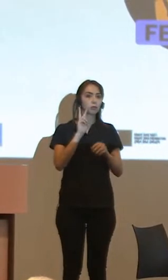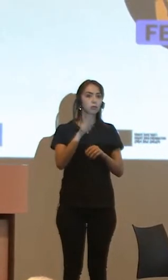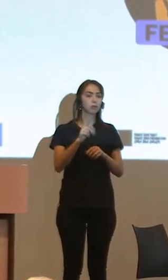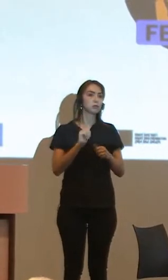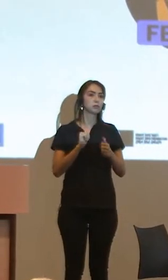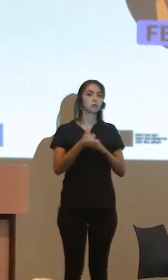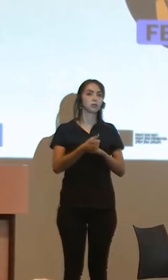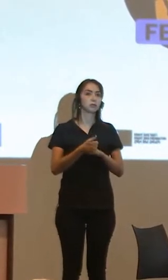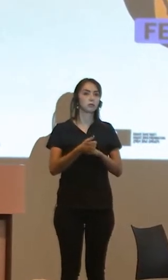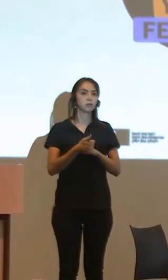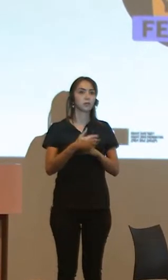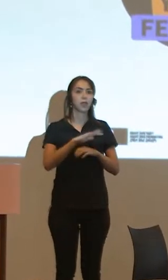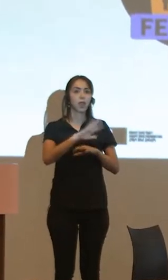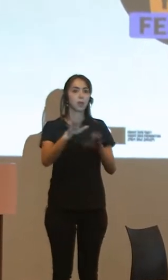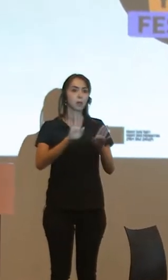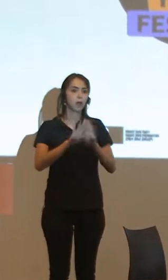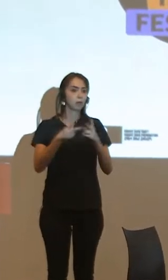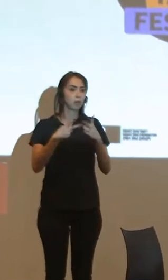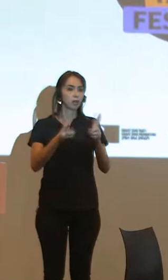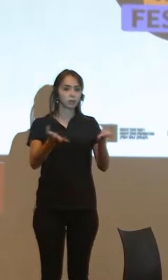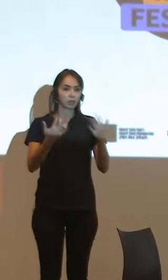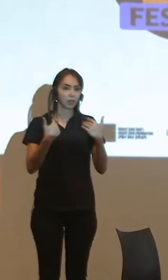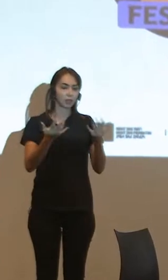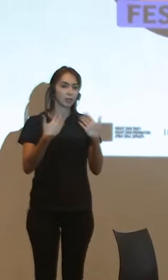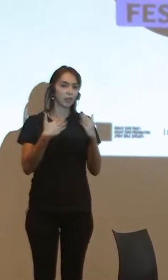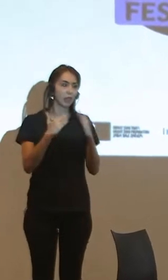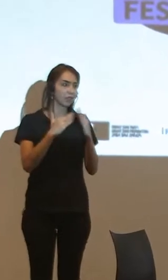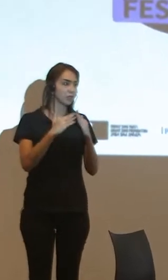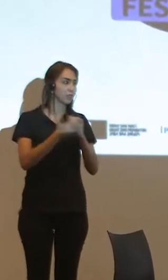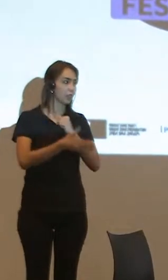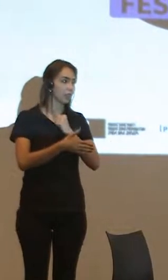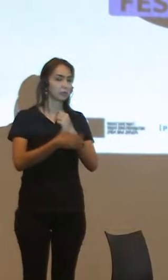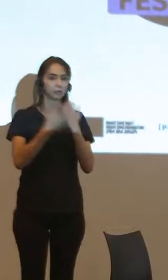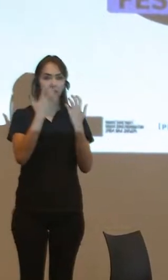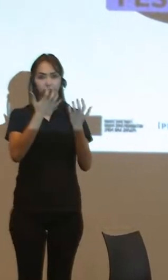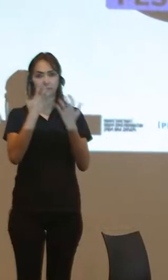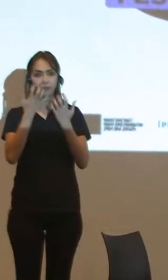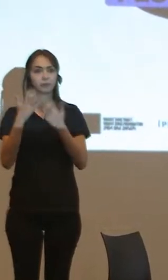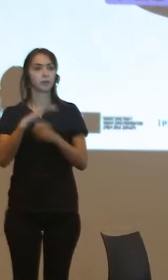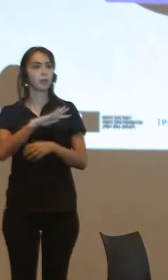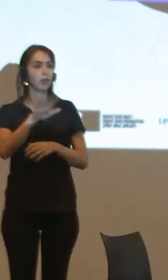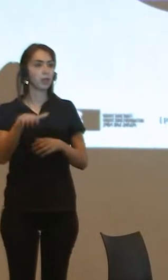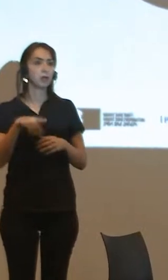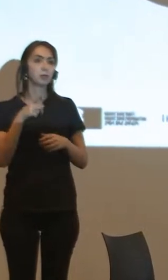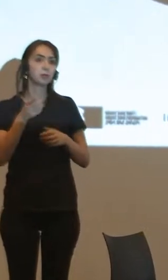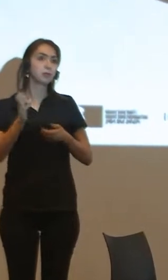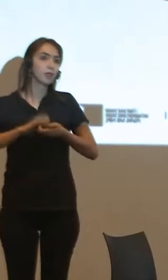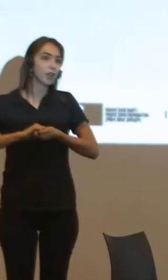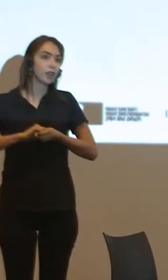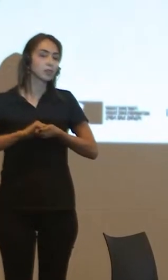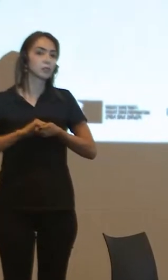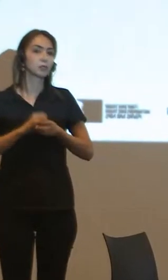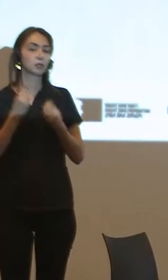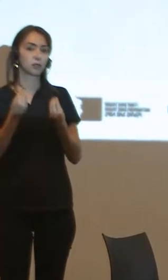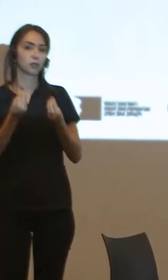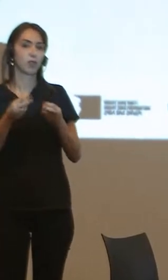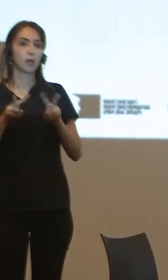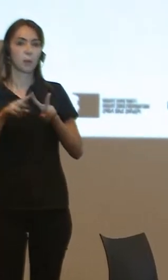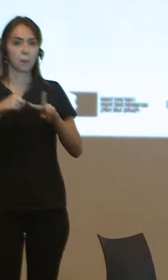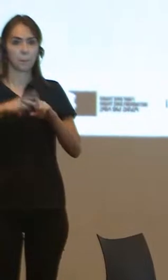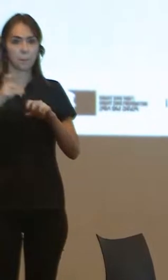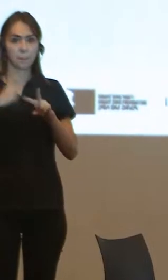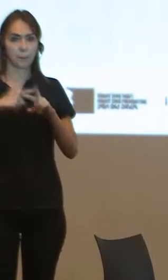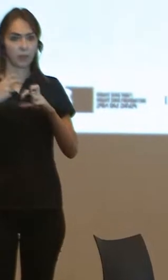sign that that that solidarity could not be killed out of hungarian society despite the best